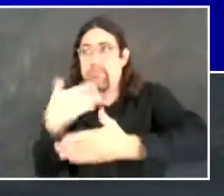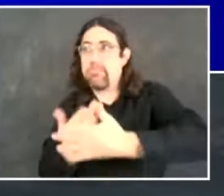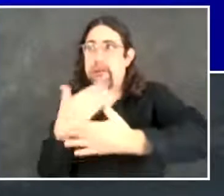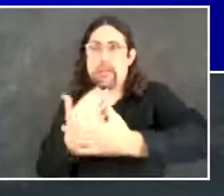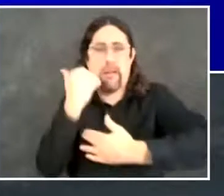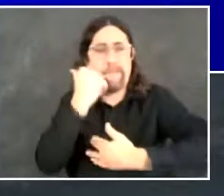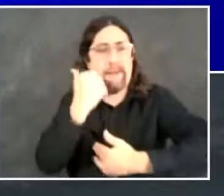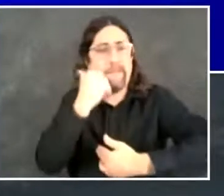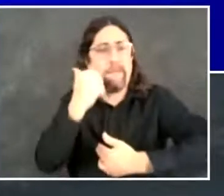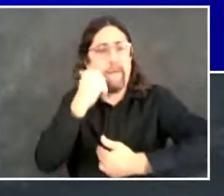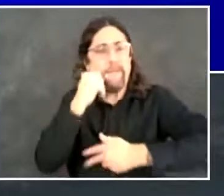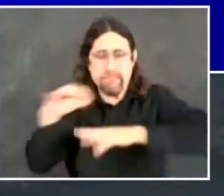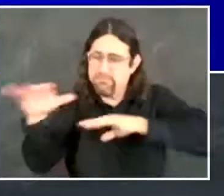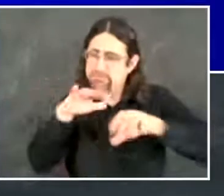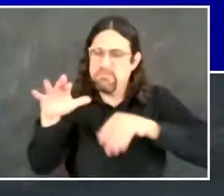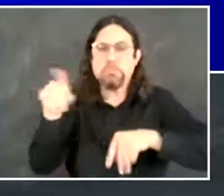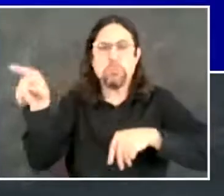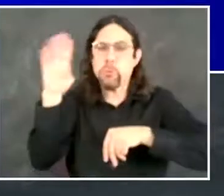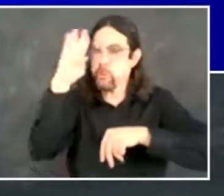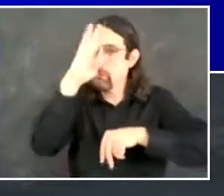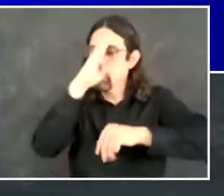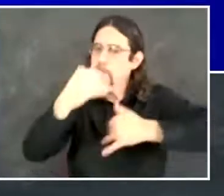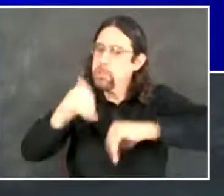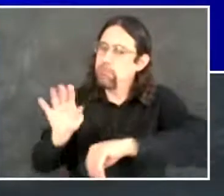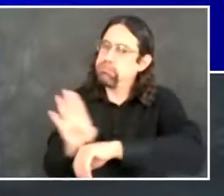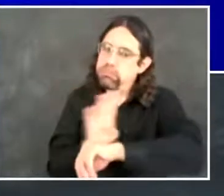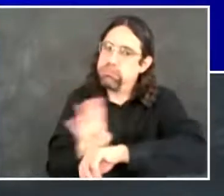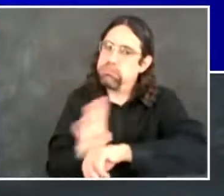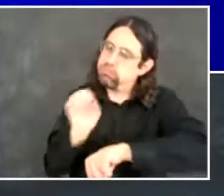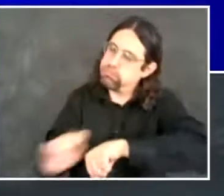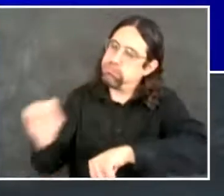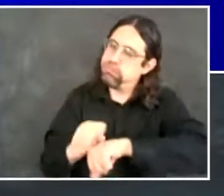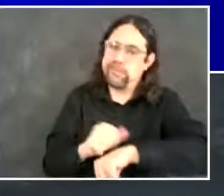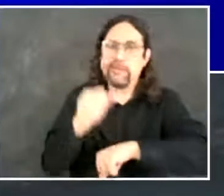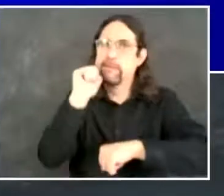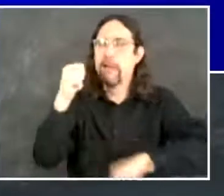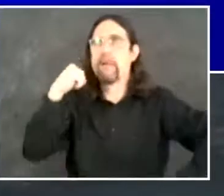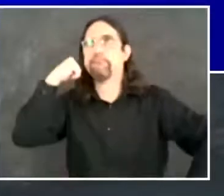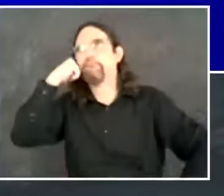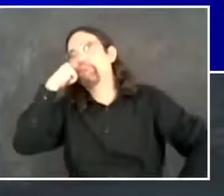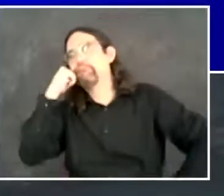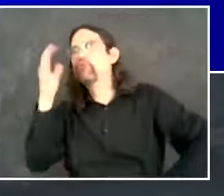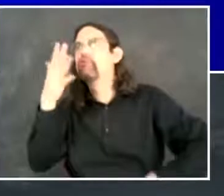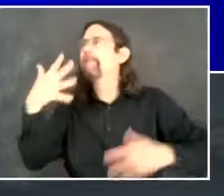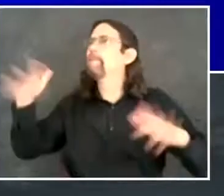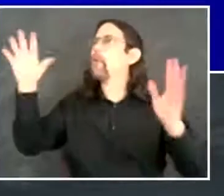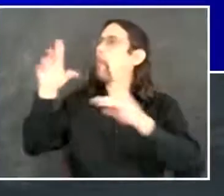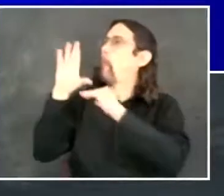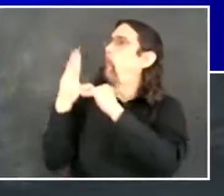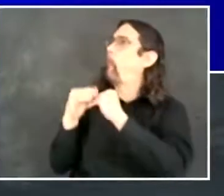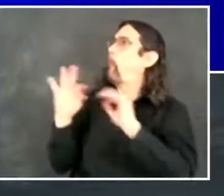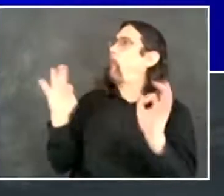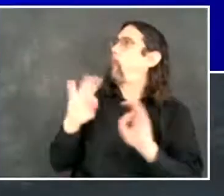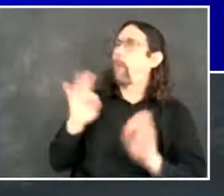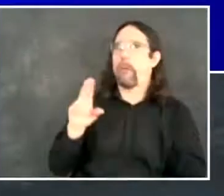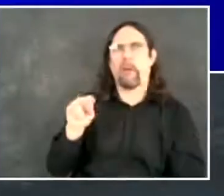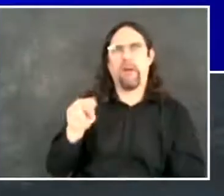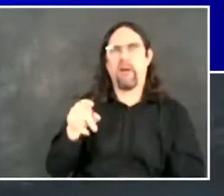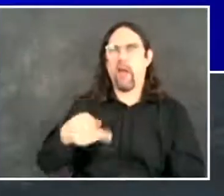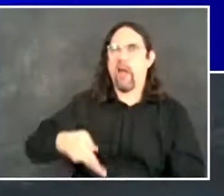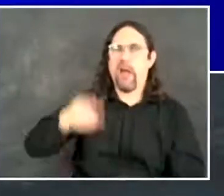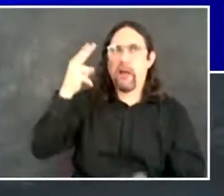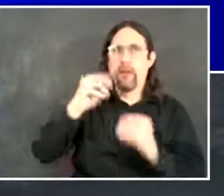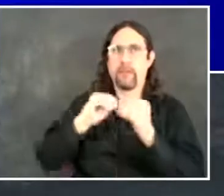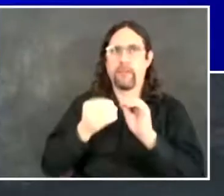our military here at City Hall, and General Terrence O'Shaughnessy, who has